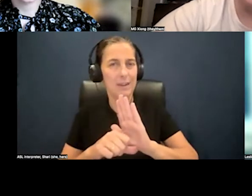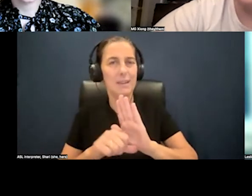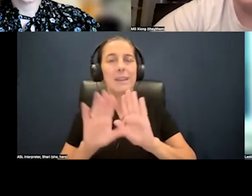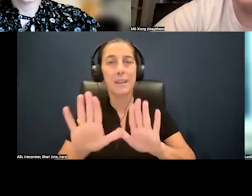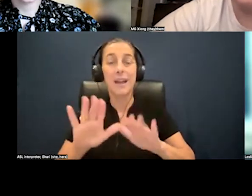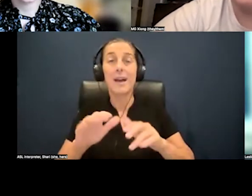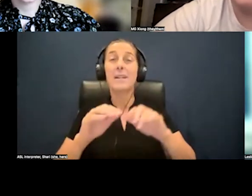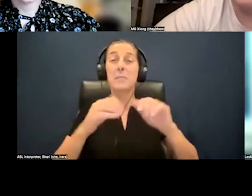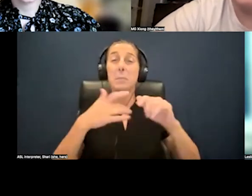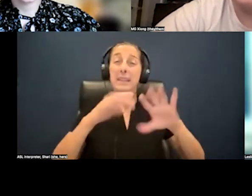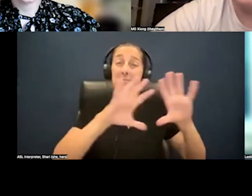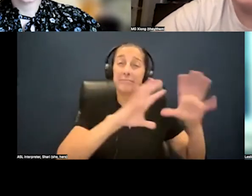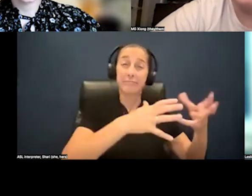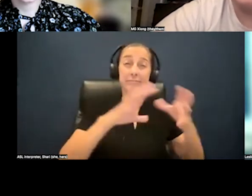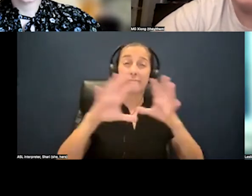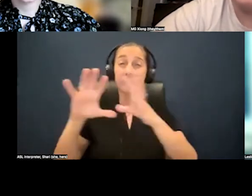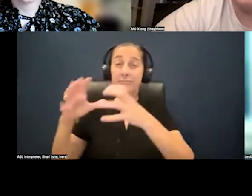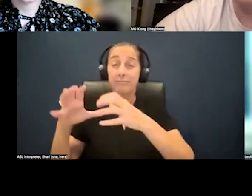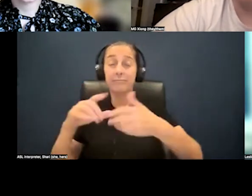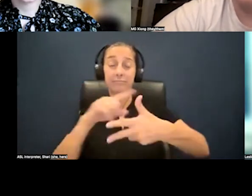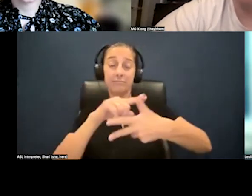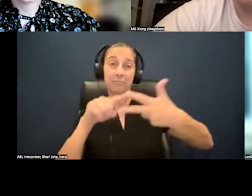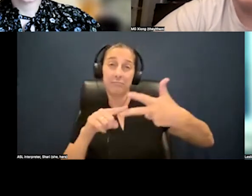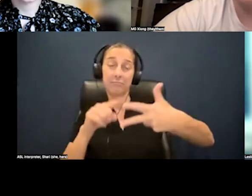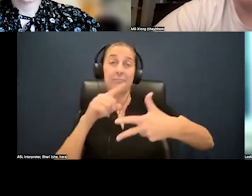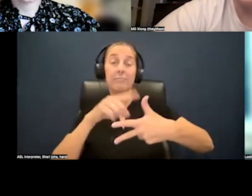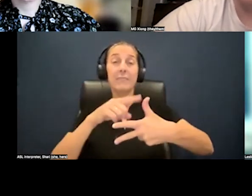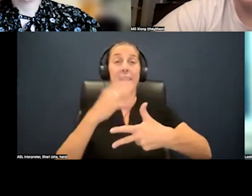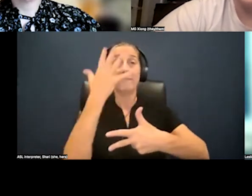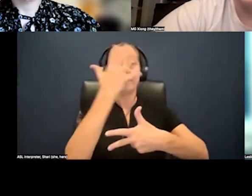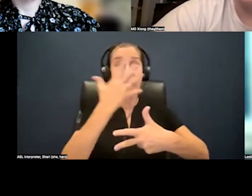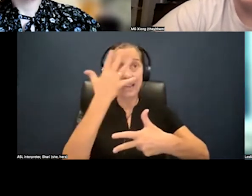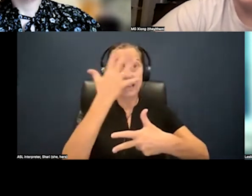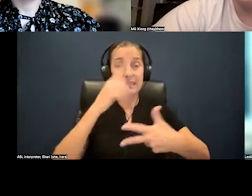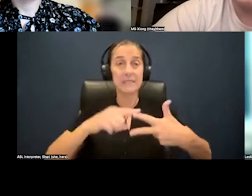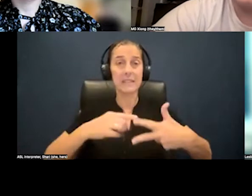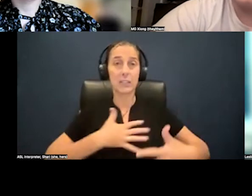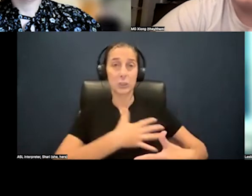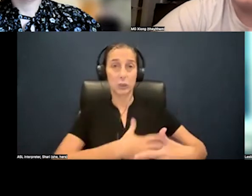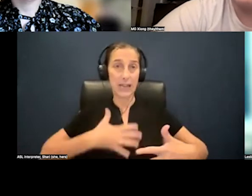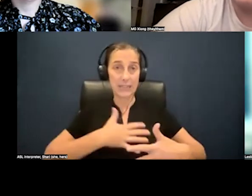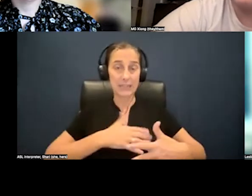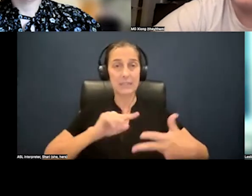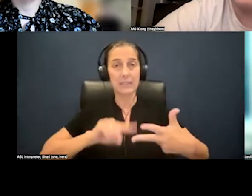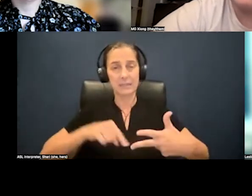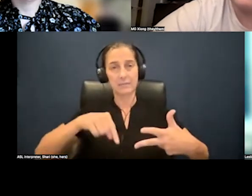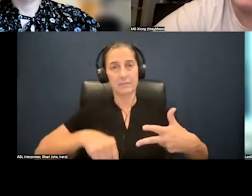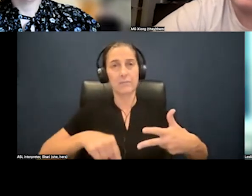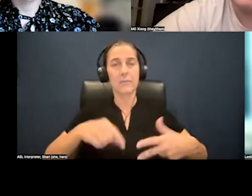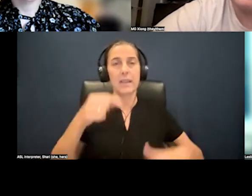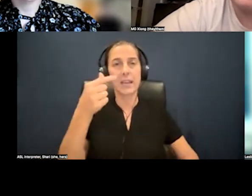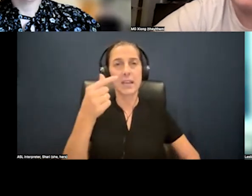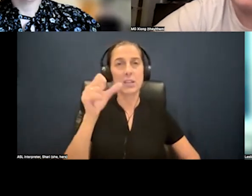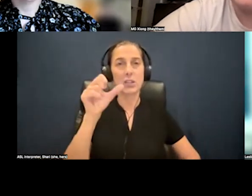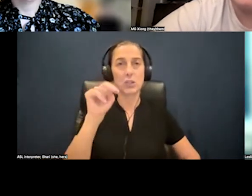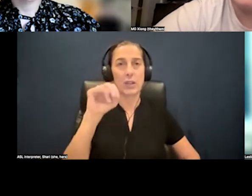surgeries are facial, chest, and like genital surgeries. And then there's a huge